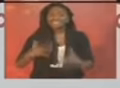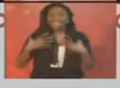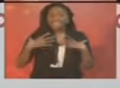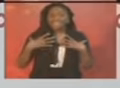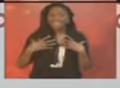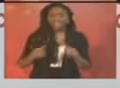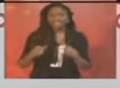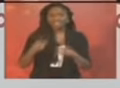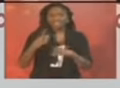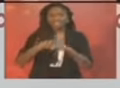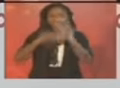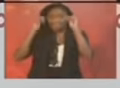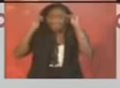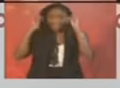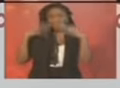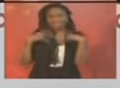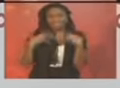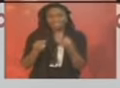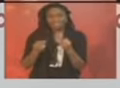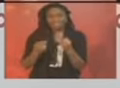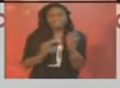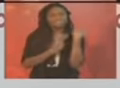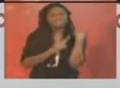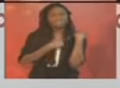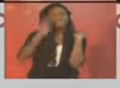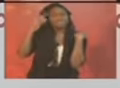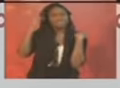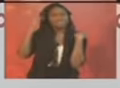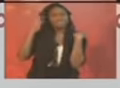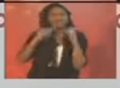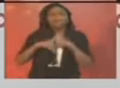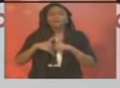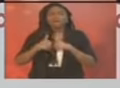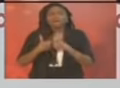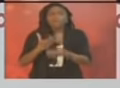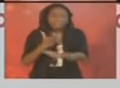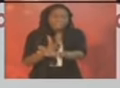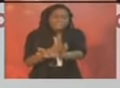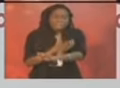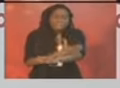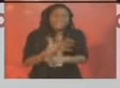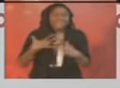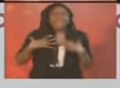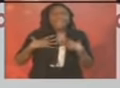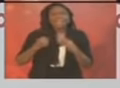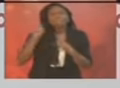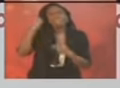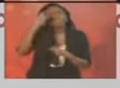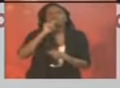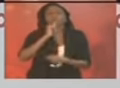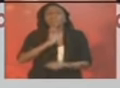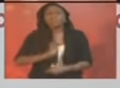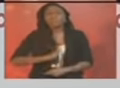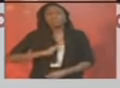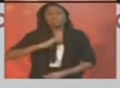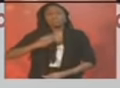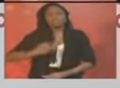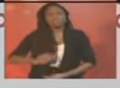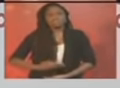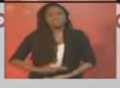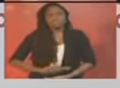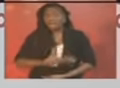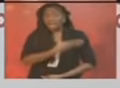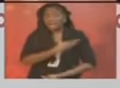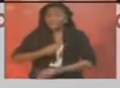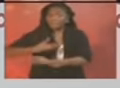for measures which are designed to improve the health of our mothers and newborn infants. This is actually an update on